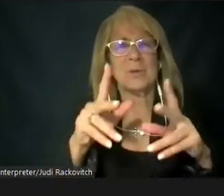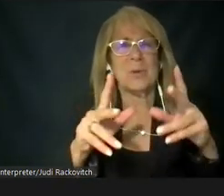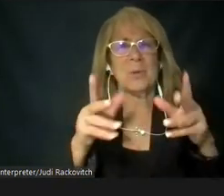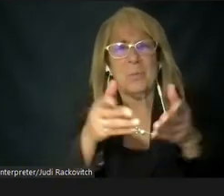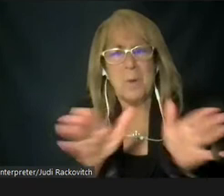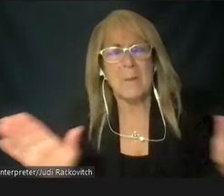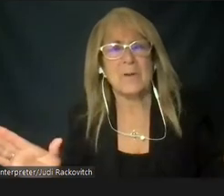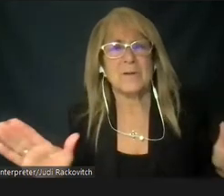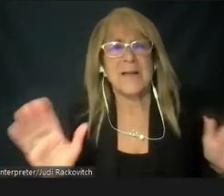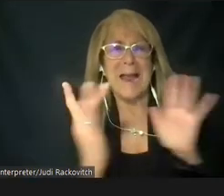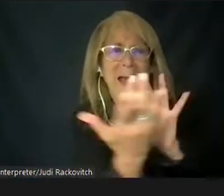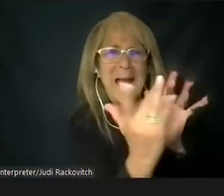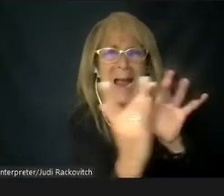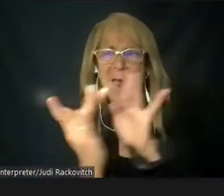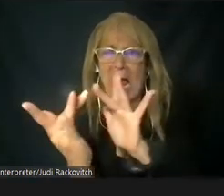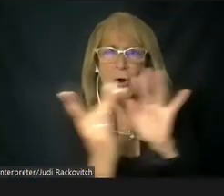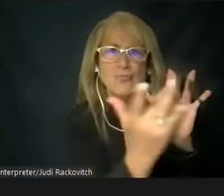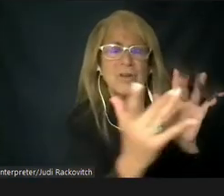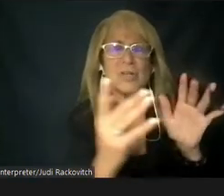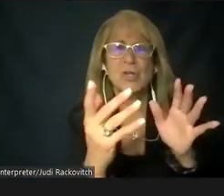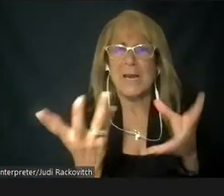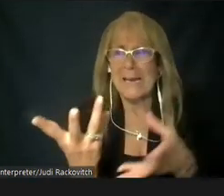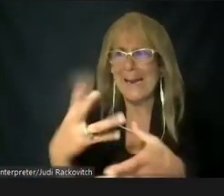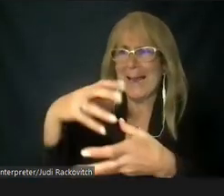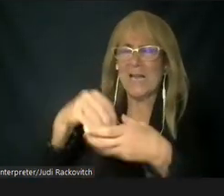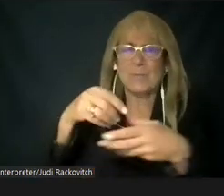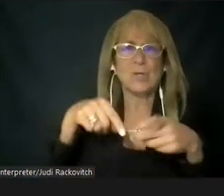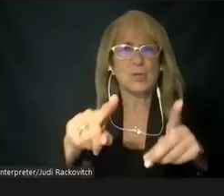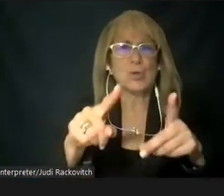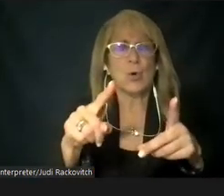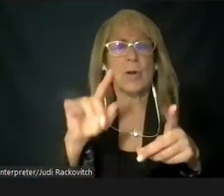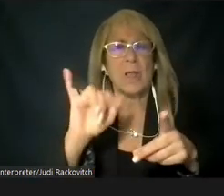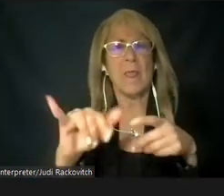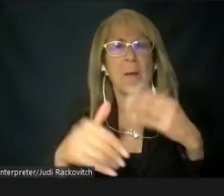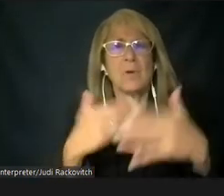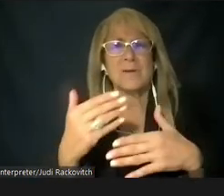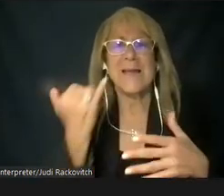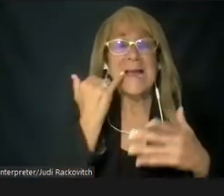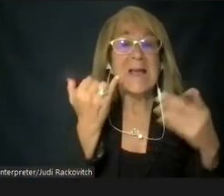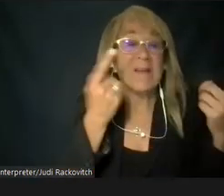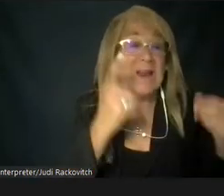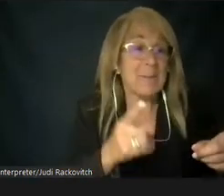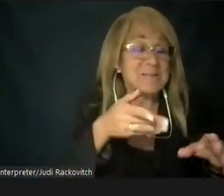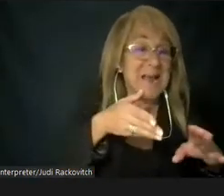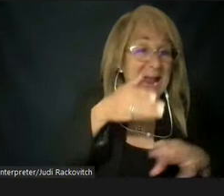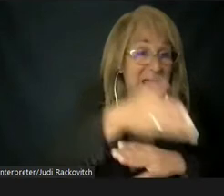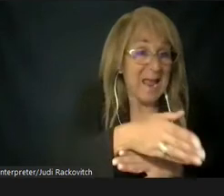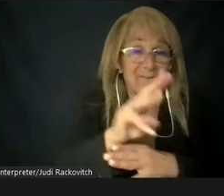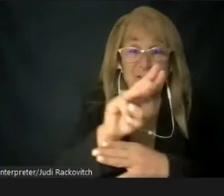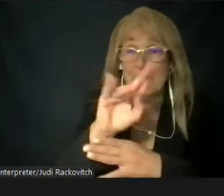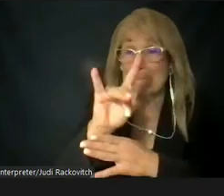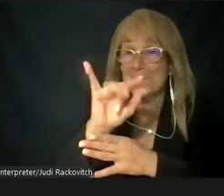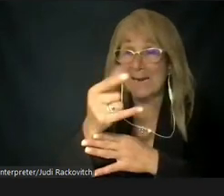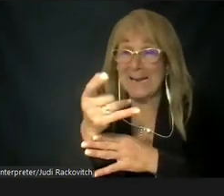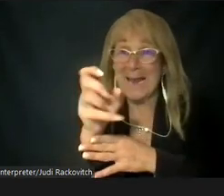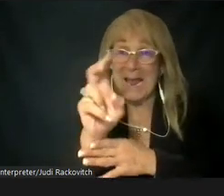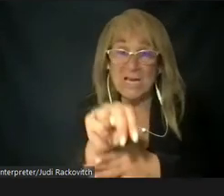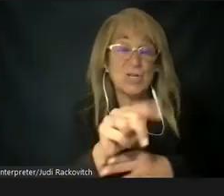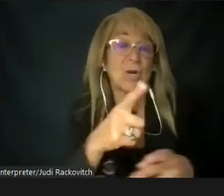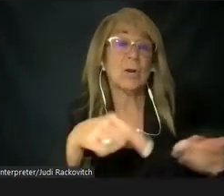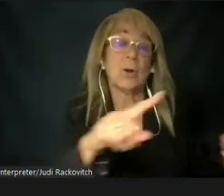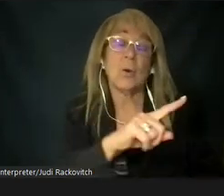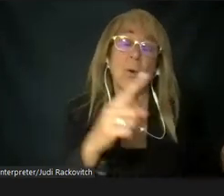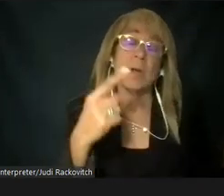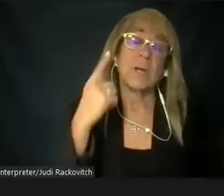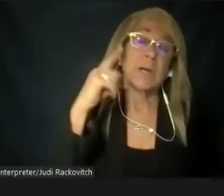and engagement during that process. If the effects remain adverse after mitigation, we identify disproportionately high and adverse effects.